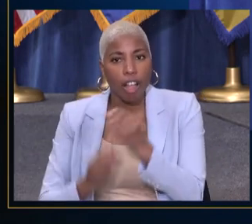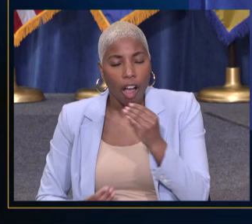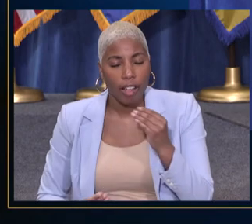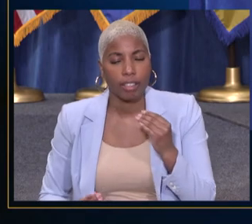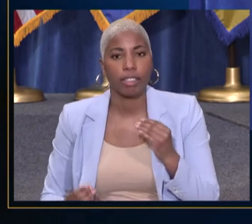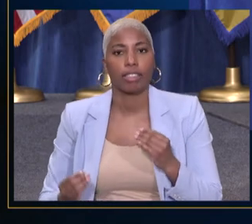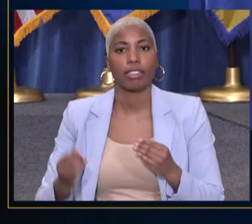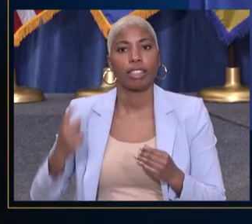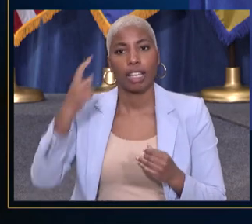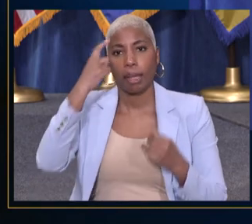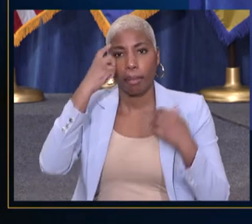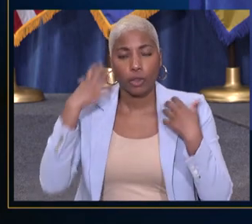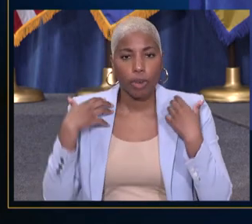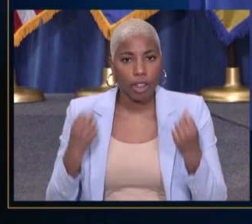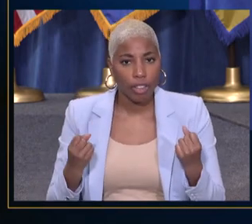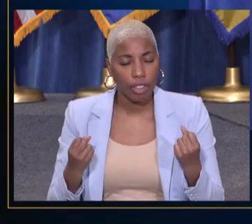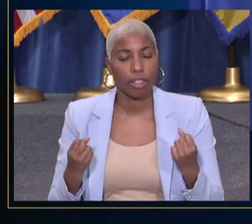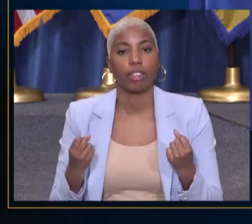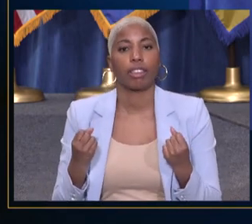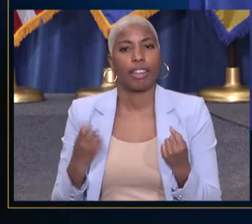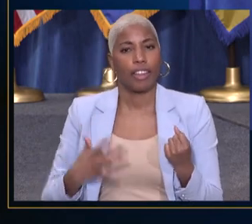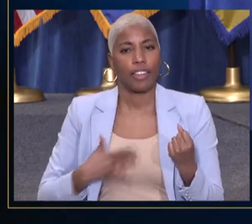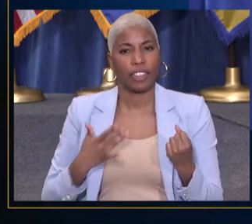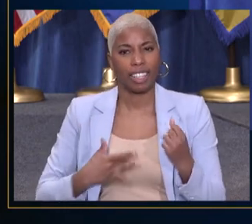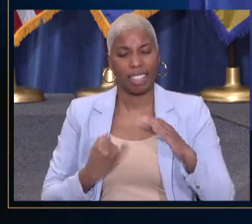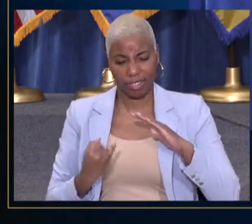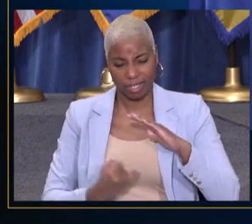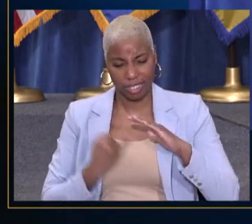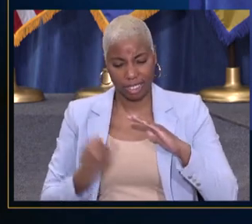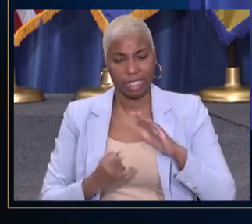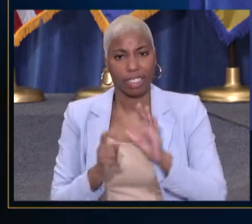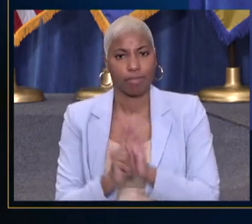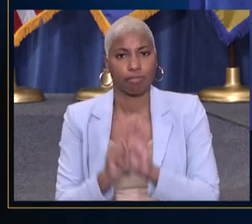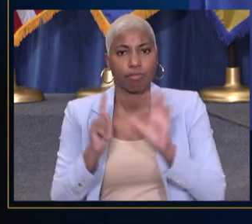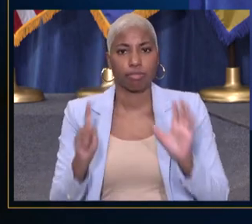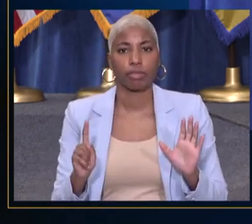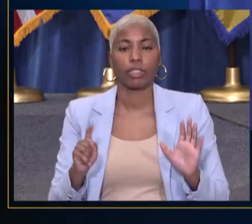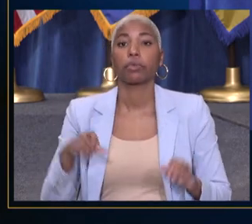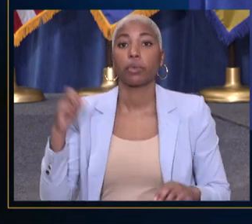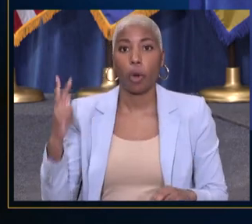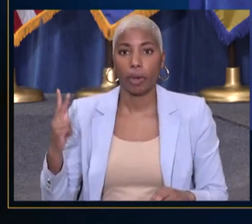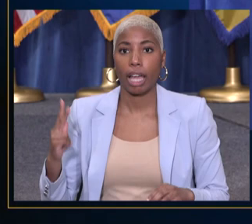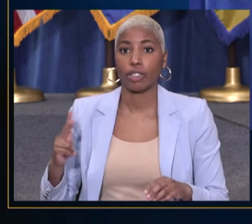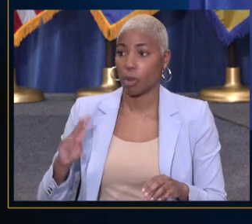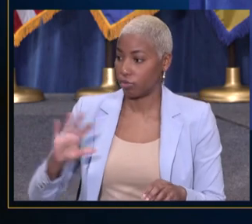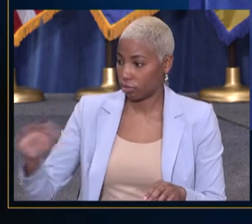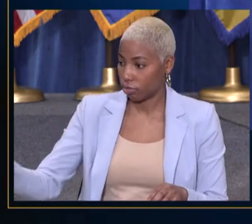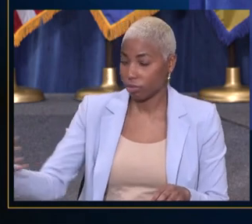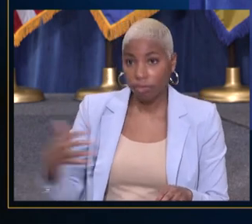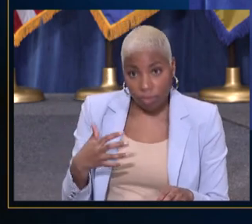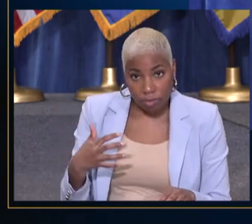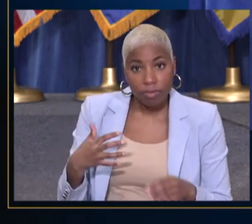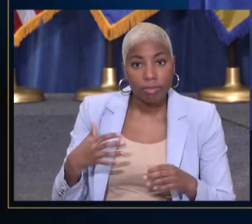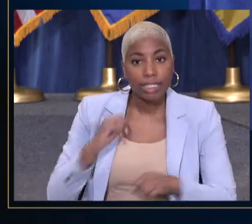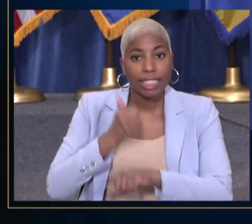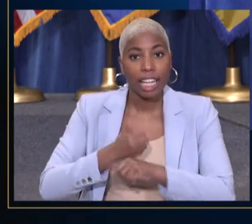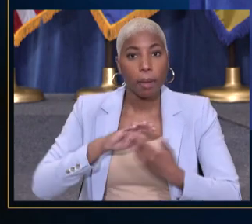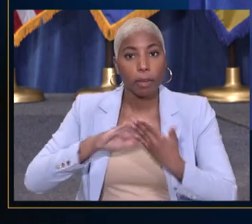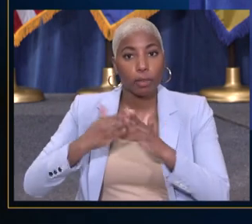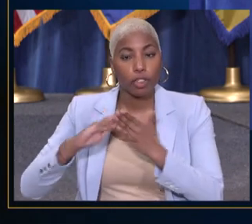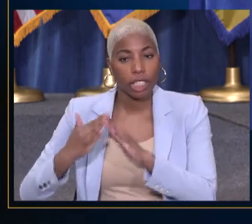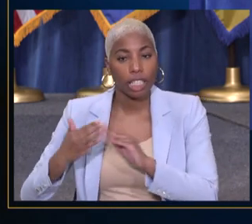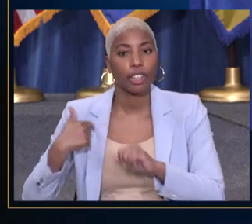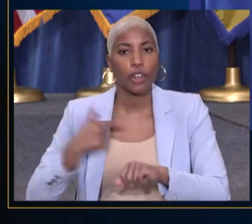of mental health challenges, and that feeling of isolation. I said, okay, let's create a community. Let's cultivate a community where we